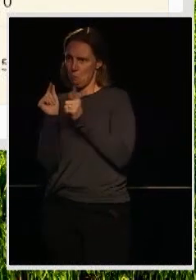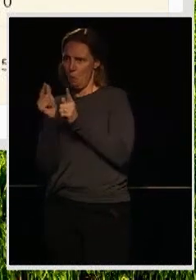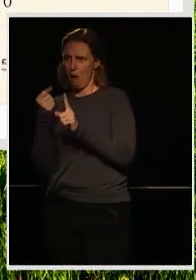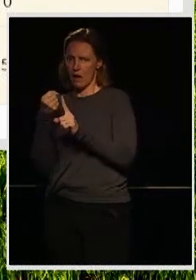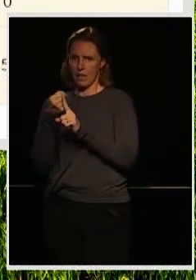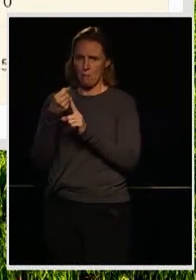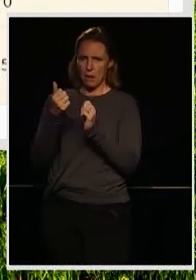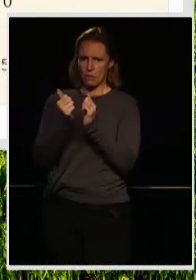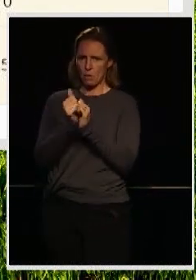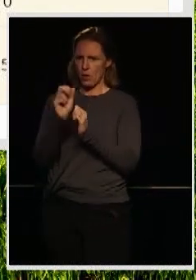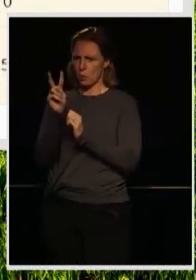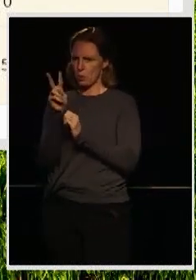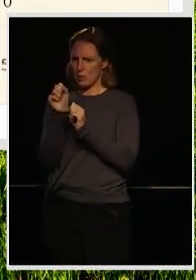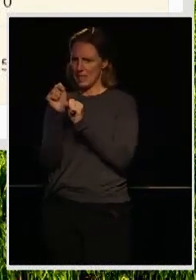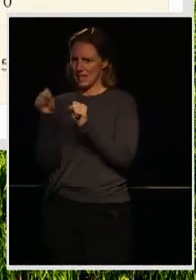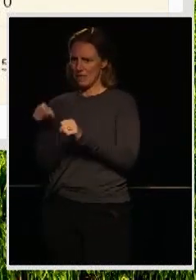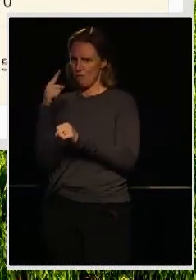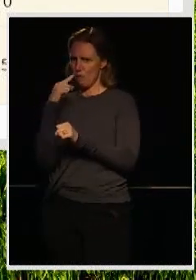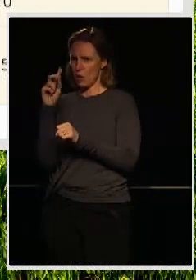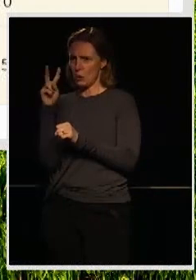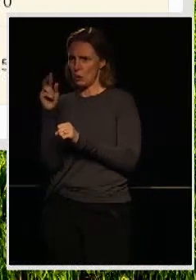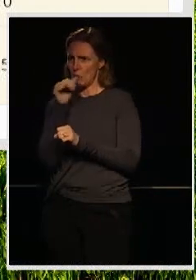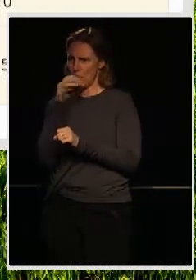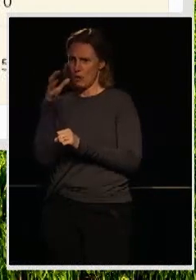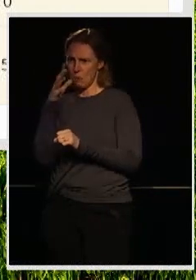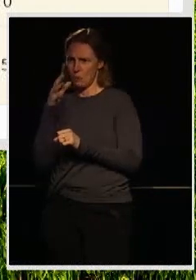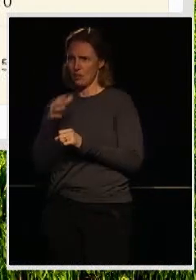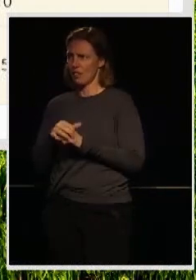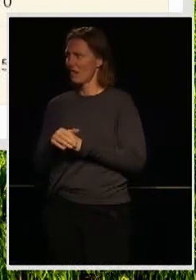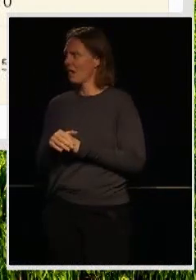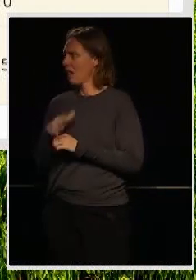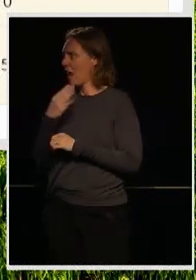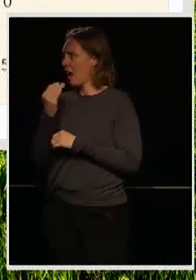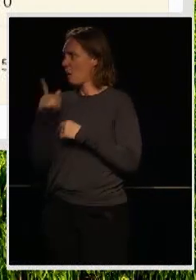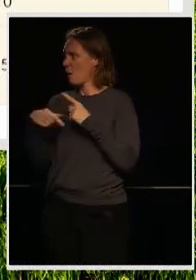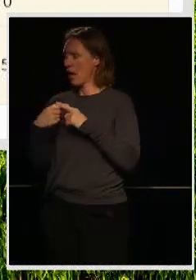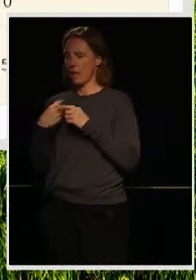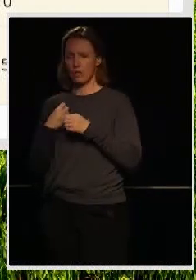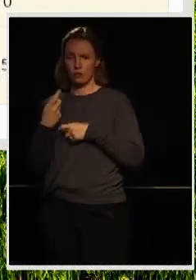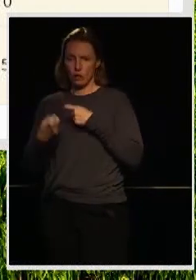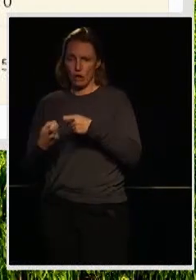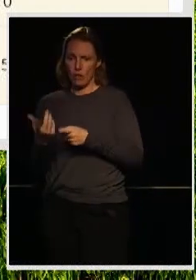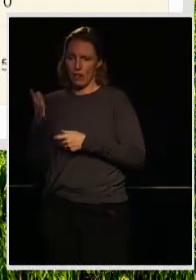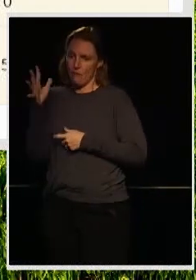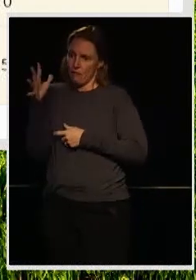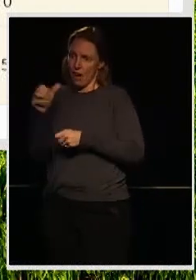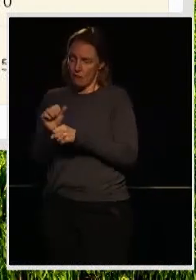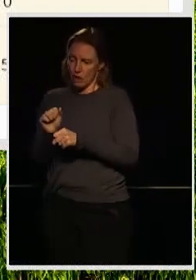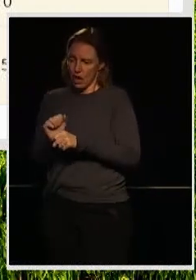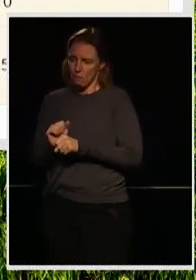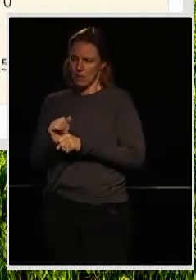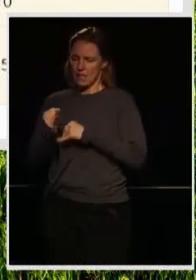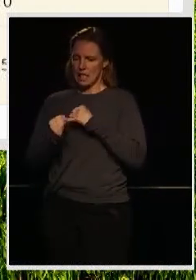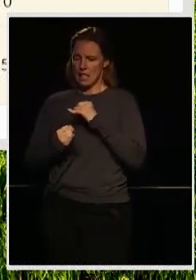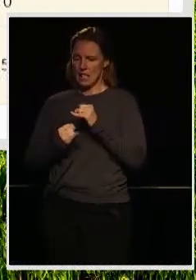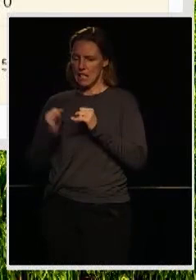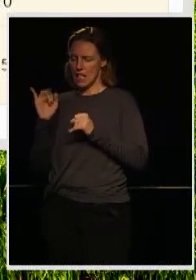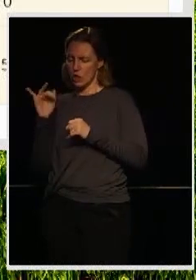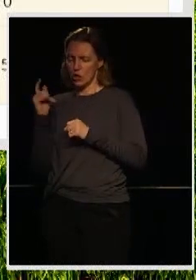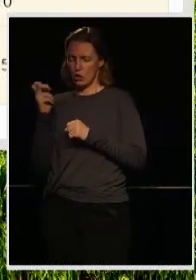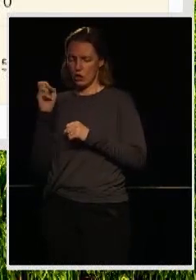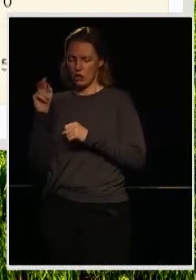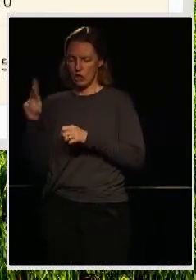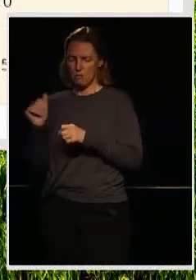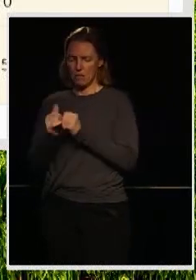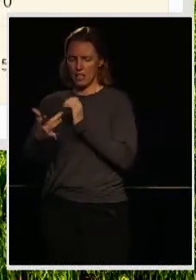with 2 systems for 2 farmers, and while generating 5 jobs, internships,